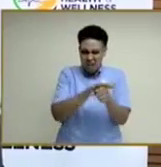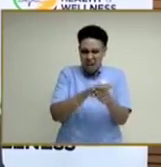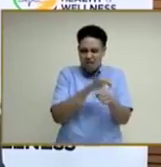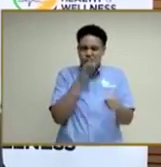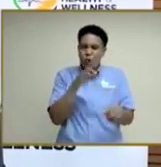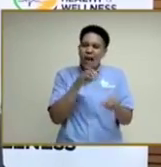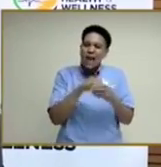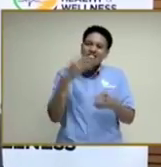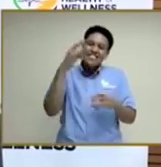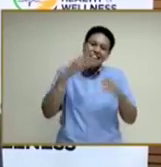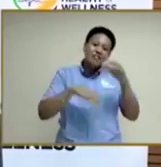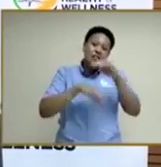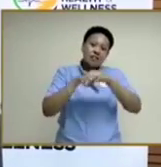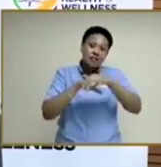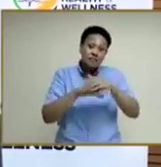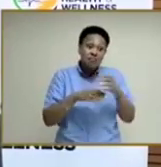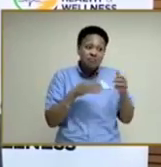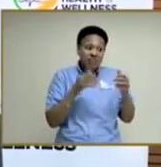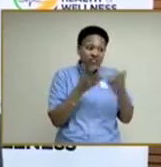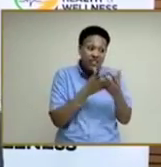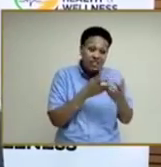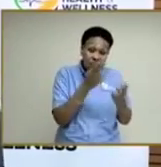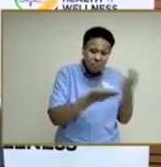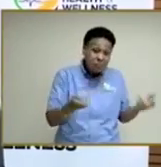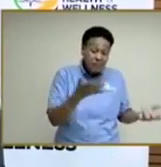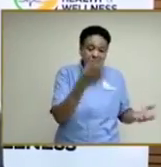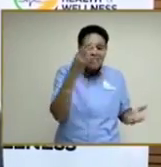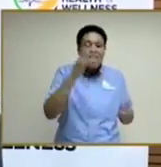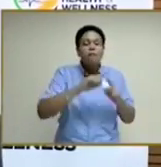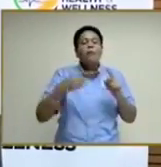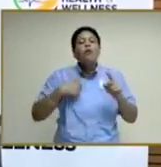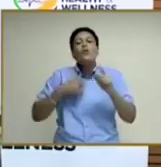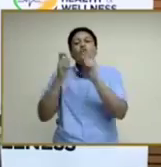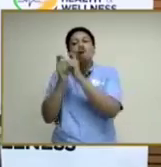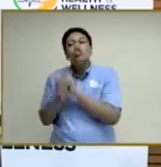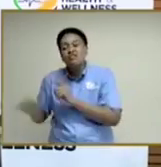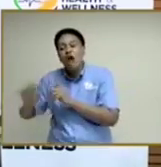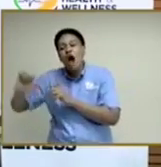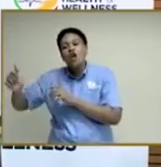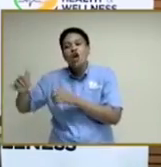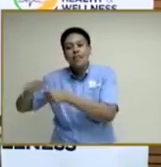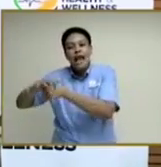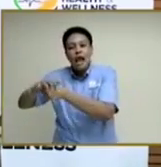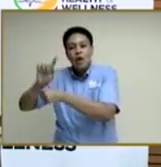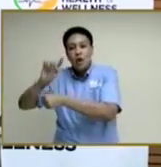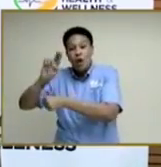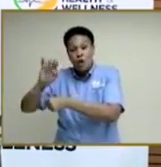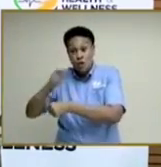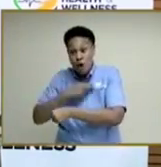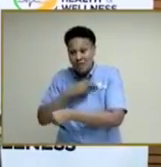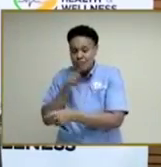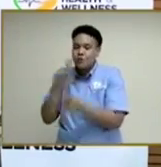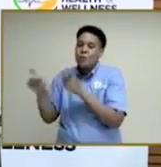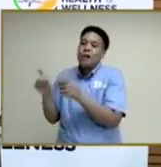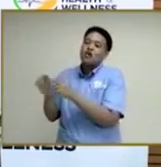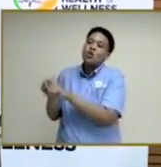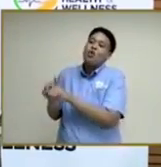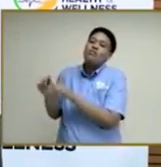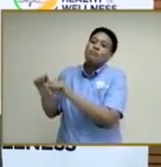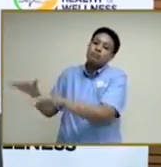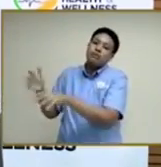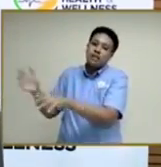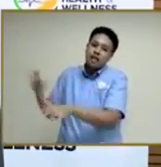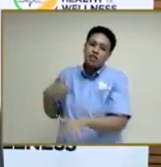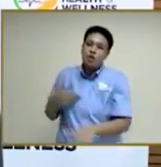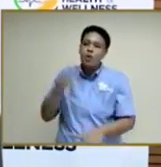of 17 patients at present, but we had already retrofitted another ward area at the University to manage COVID patients. And